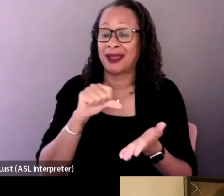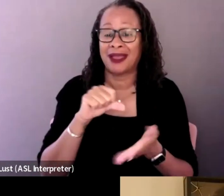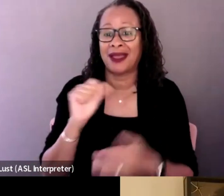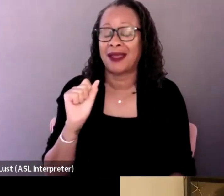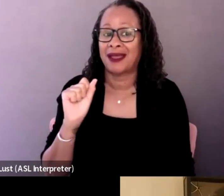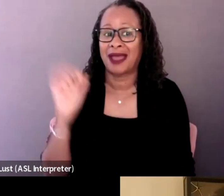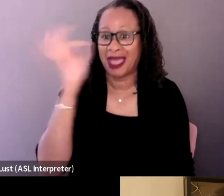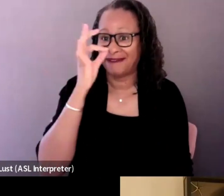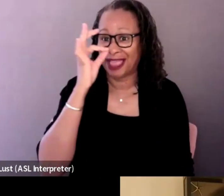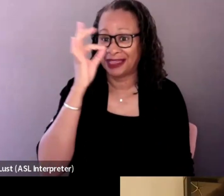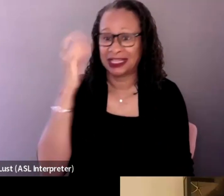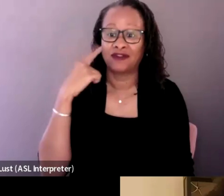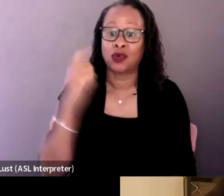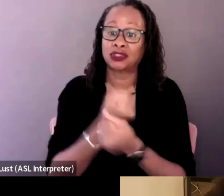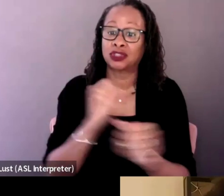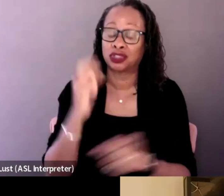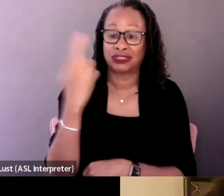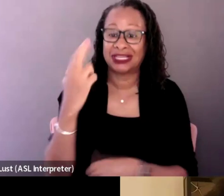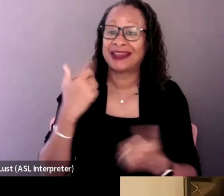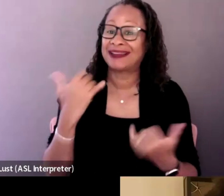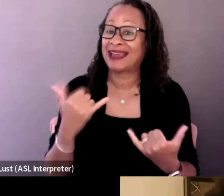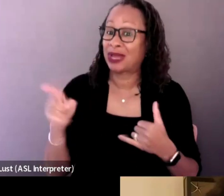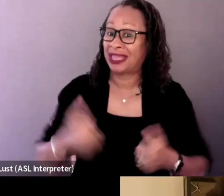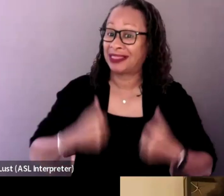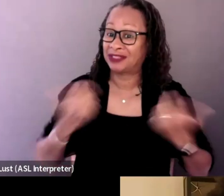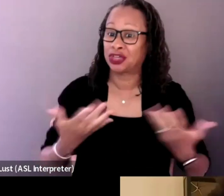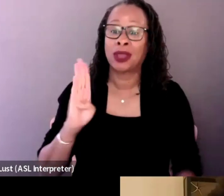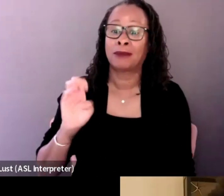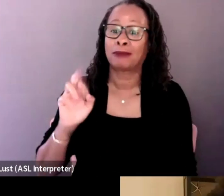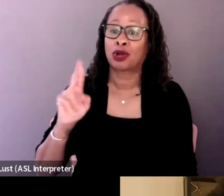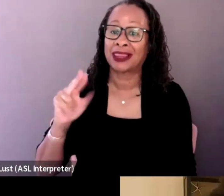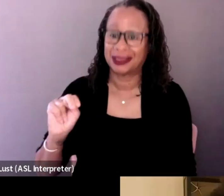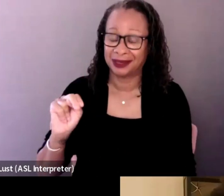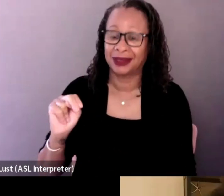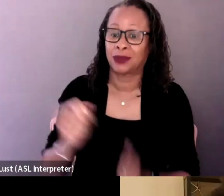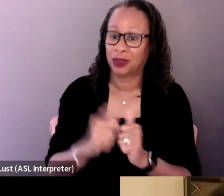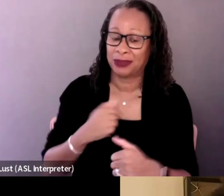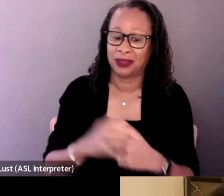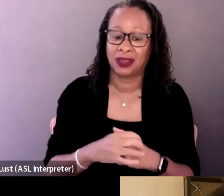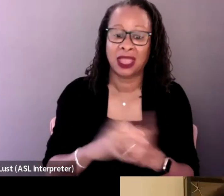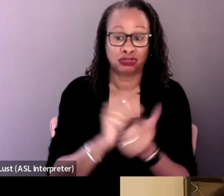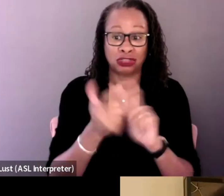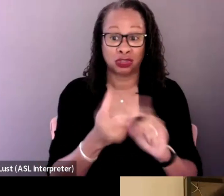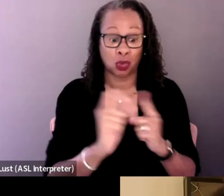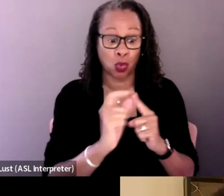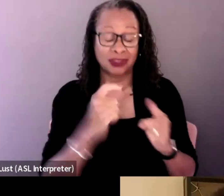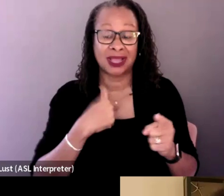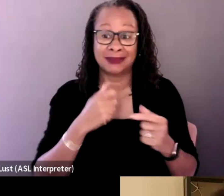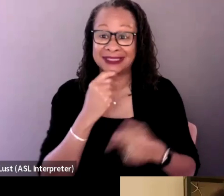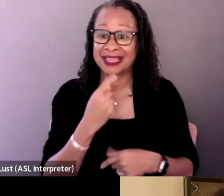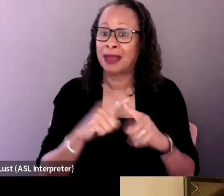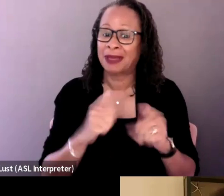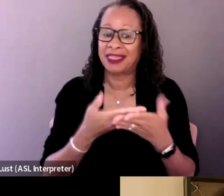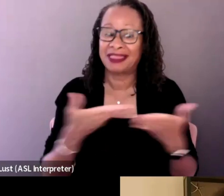was really great that Adel many times filtered what I said, translated into not just the words that I'm saying, but actually things that